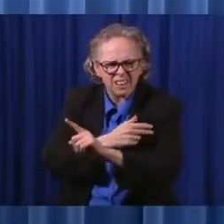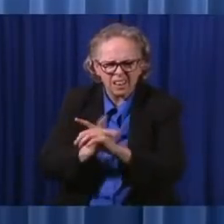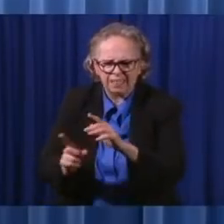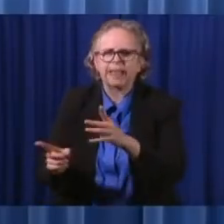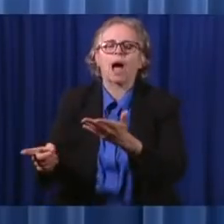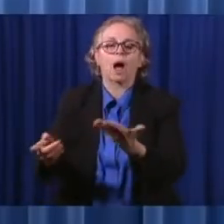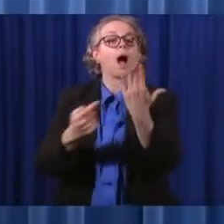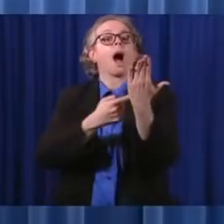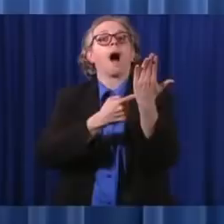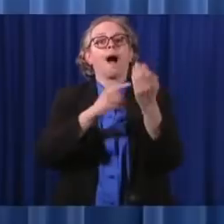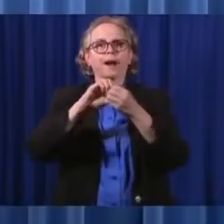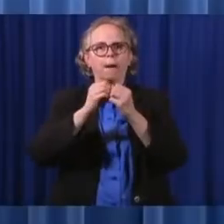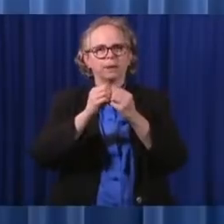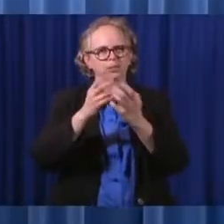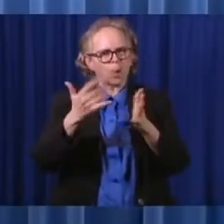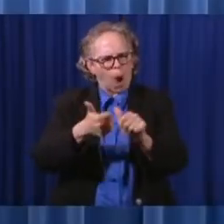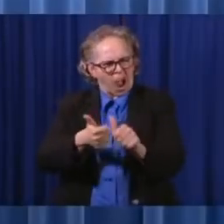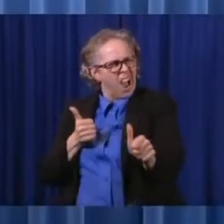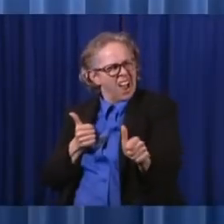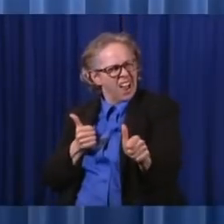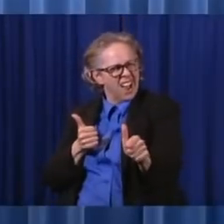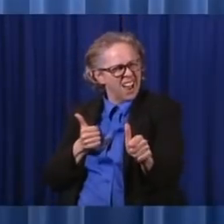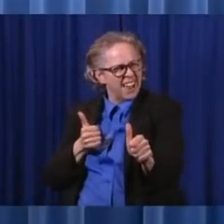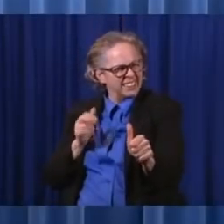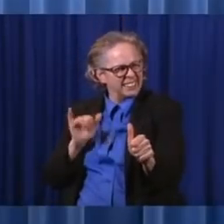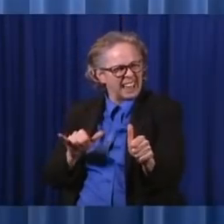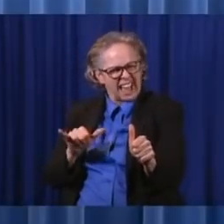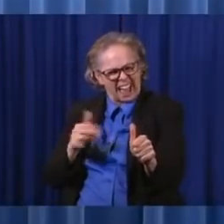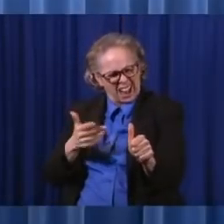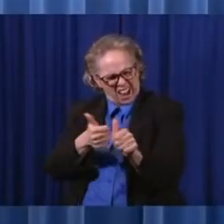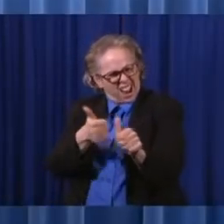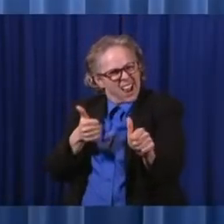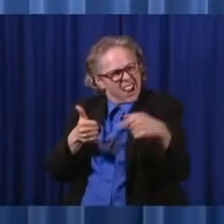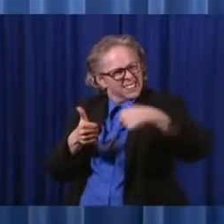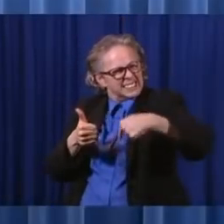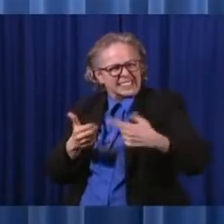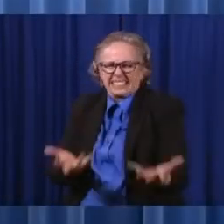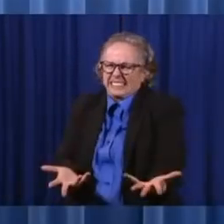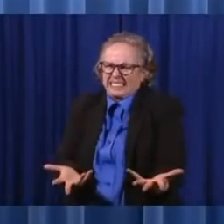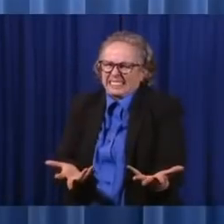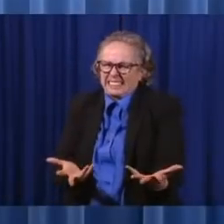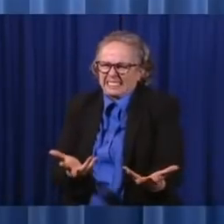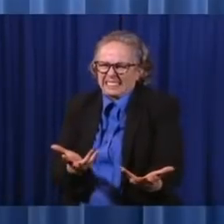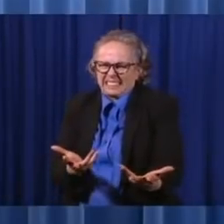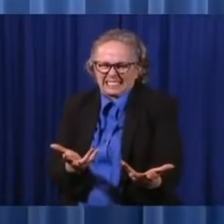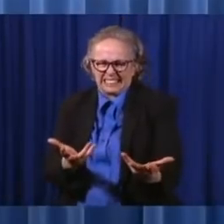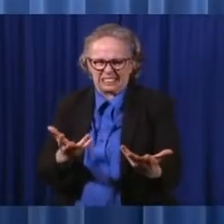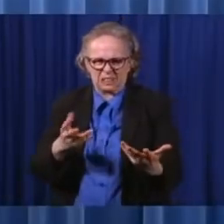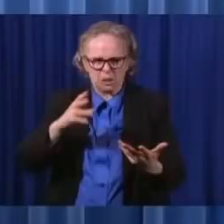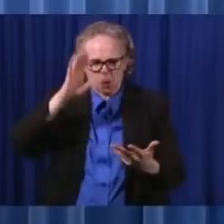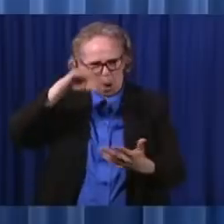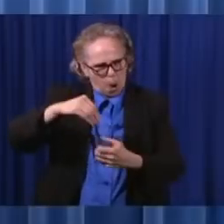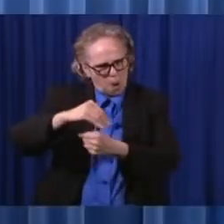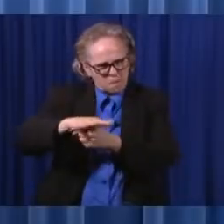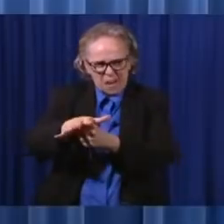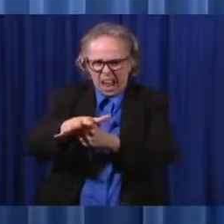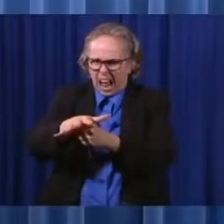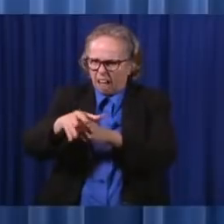that lag, and because, frankly, the virus is still very much out there, it's not gone